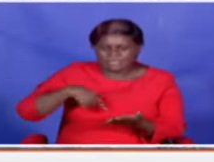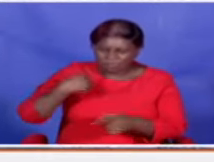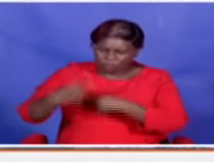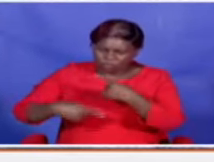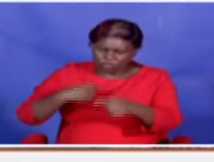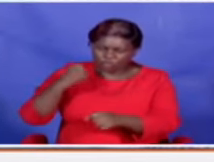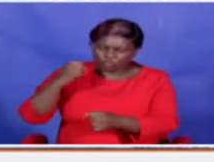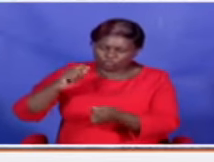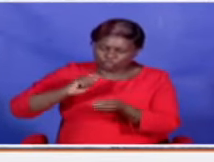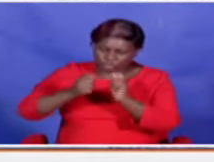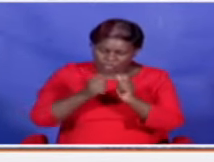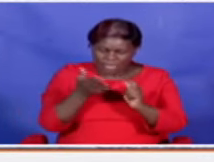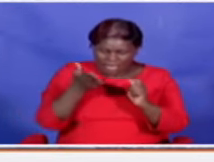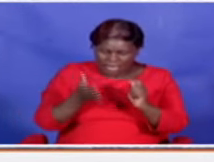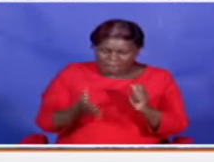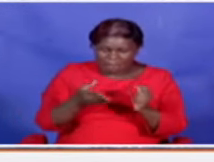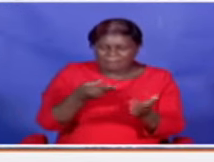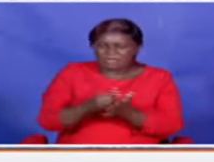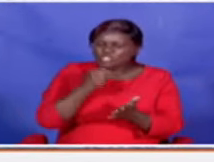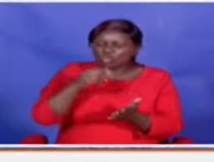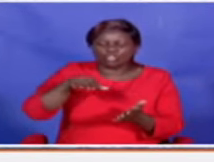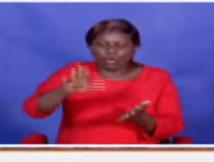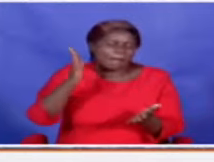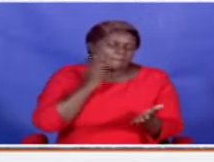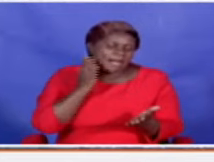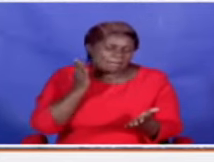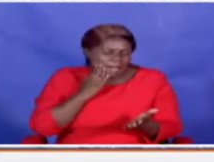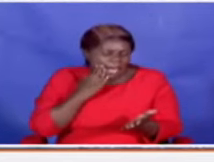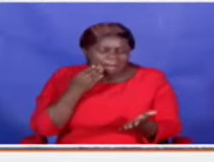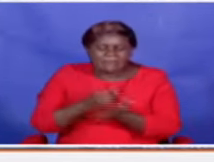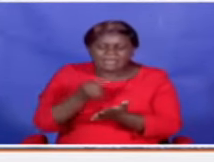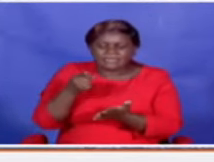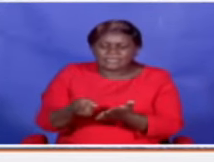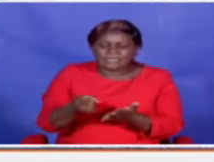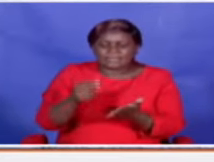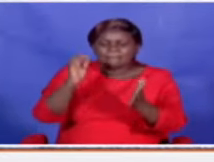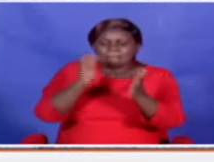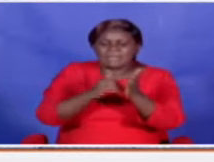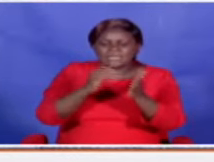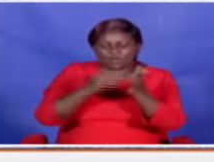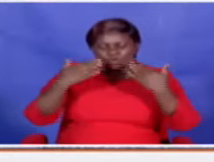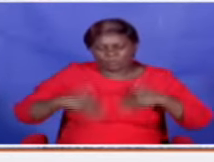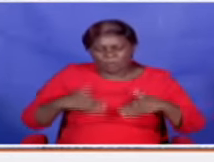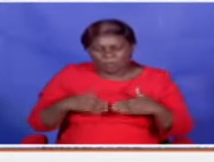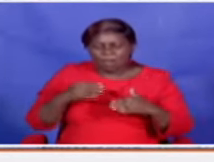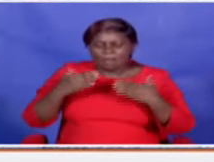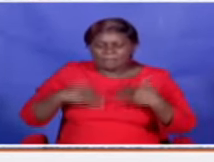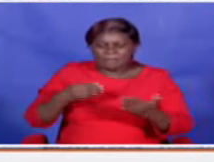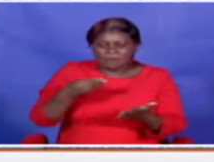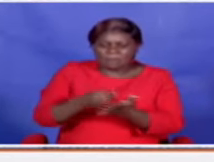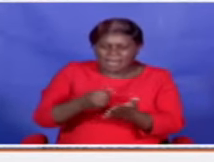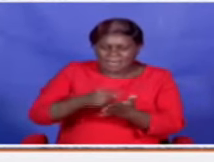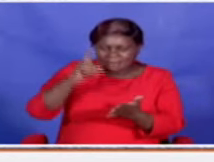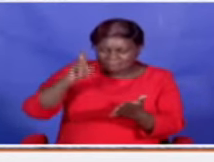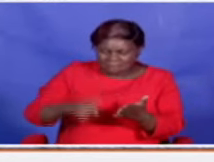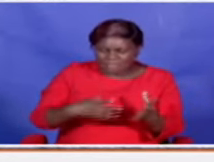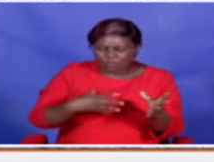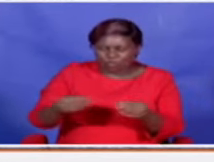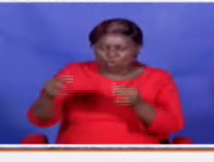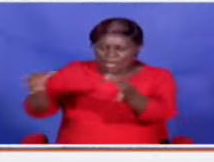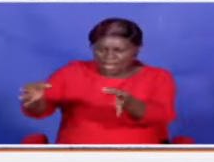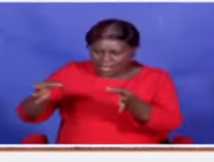tutaendelea kufanya. Hapa hii pesa sio ya mama ya mtu. Hii pesa ni ya watu wa Machakos. Na pesa ya watu ya Machakos itaenda kwa